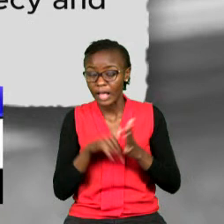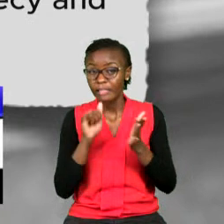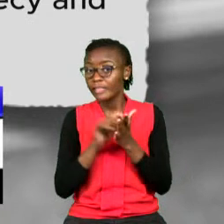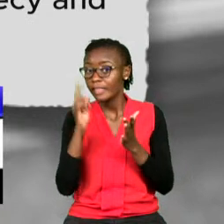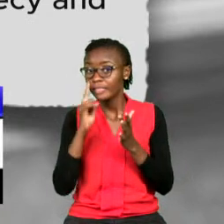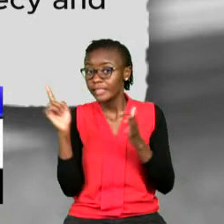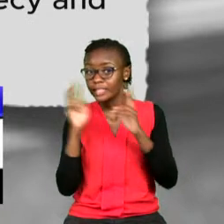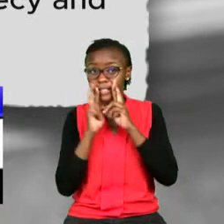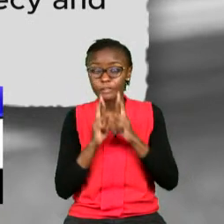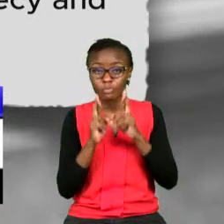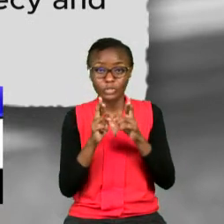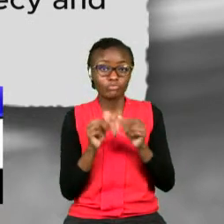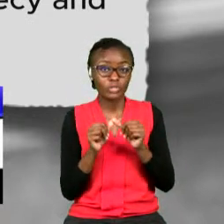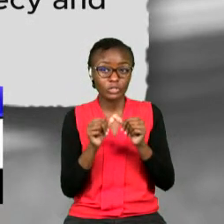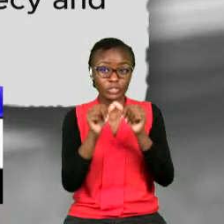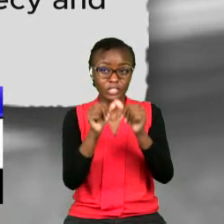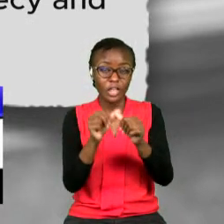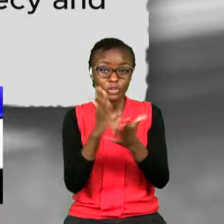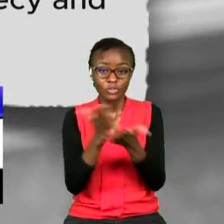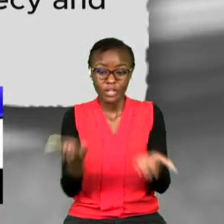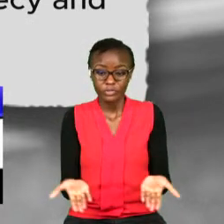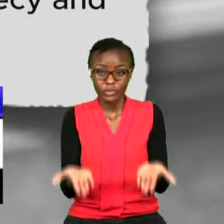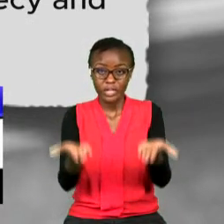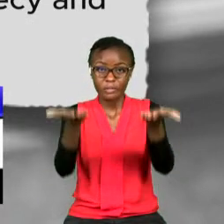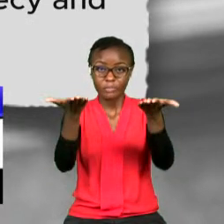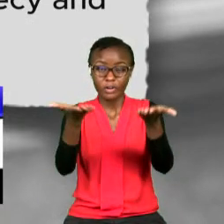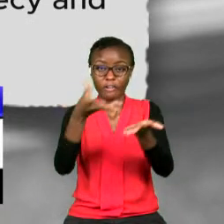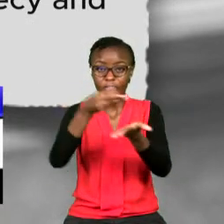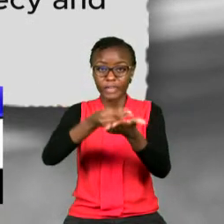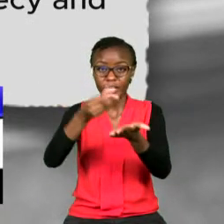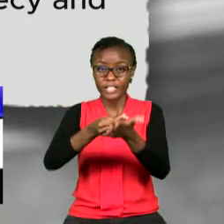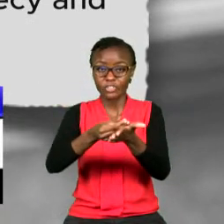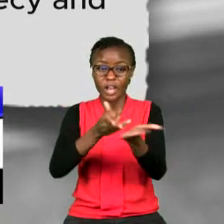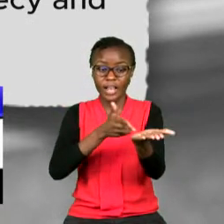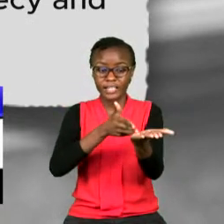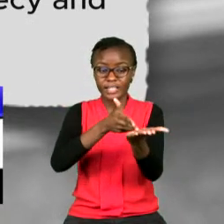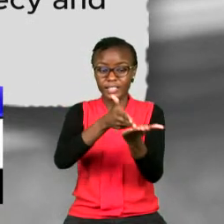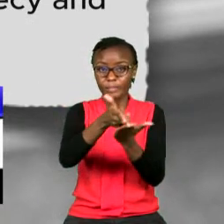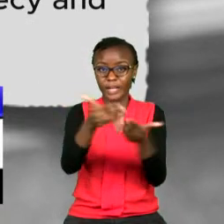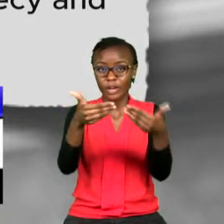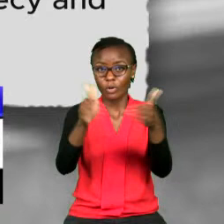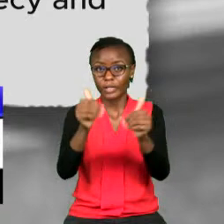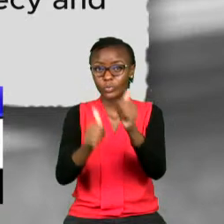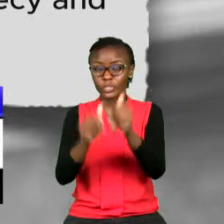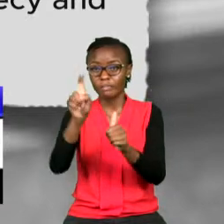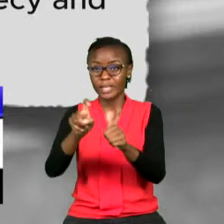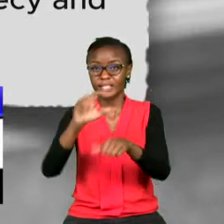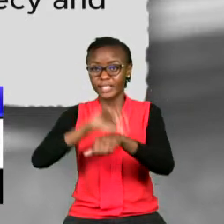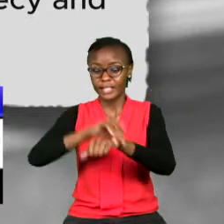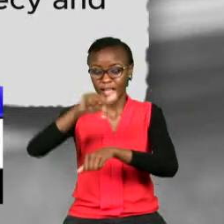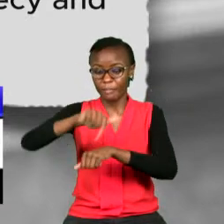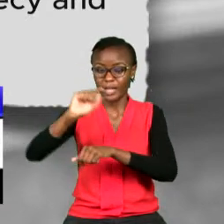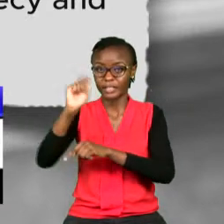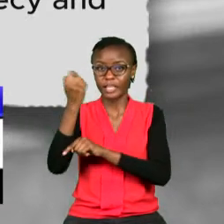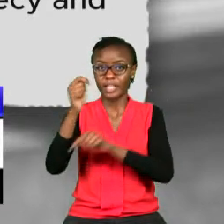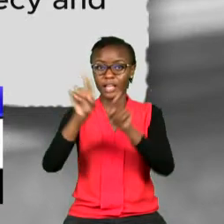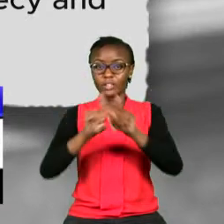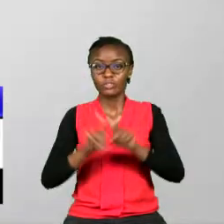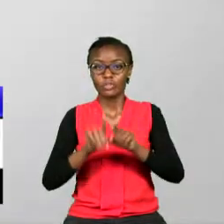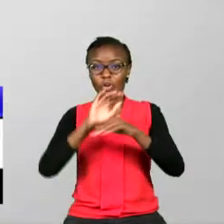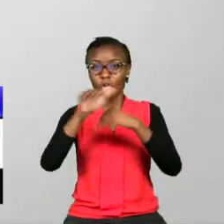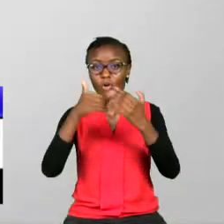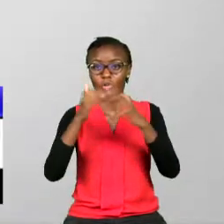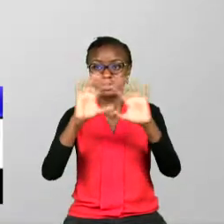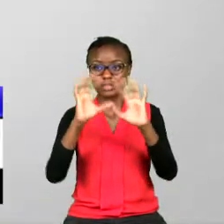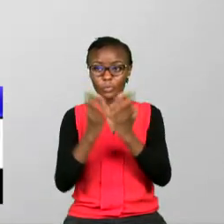reports will go a long way in enhancing the financial transparency and openness that we require in Kenya and around the globe. End